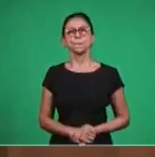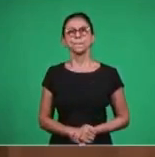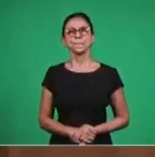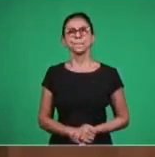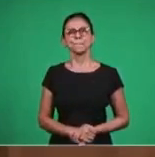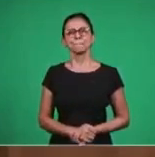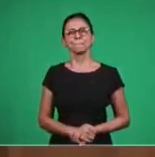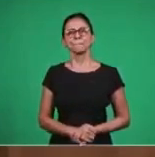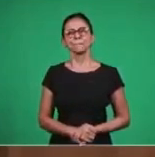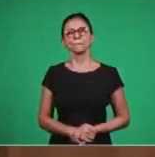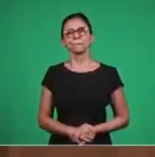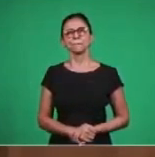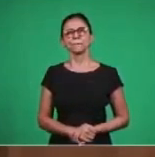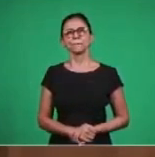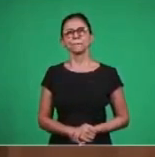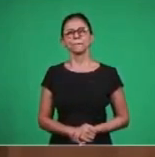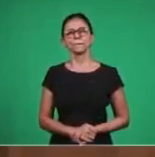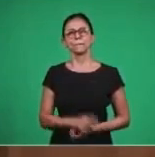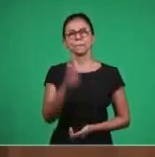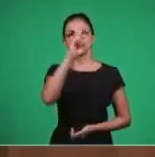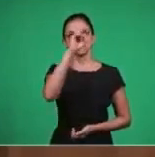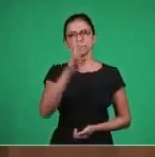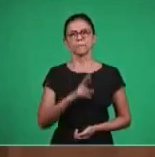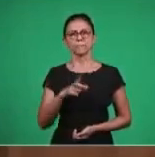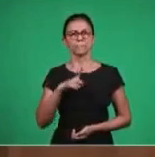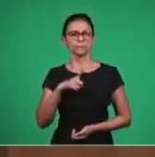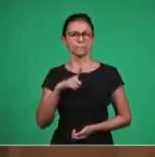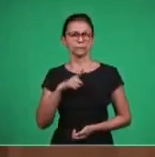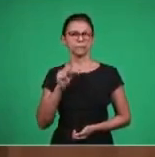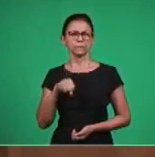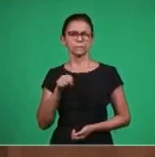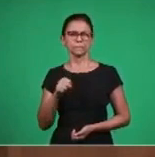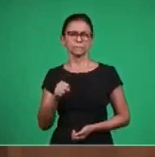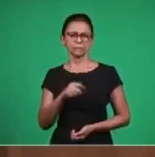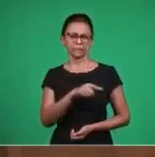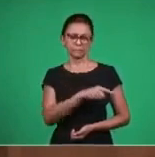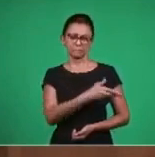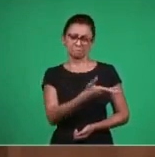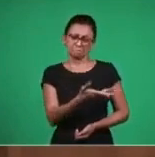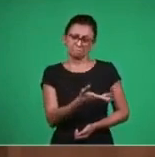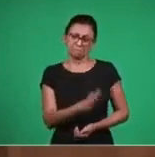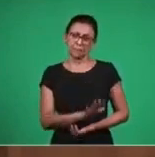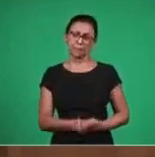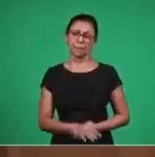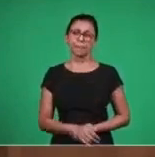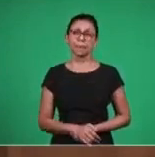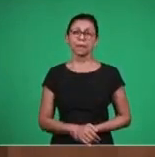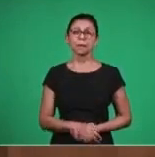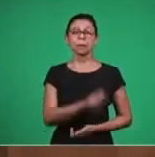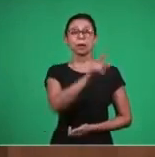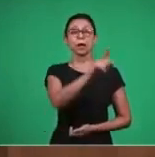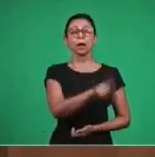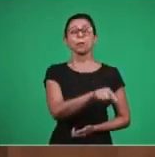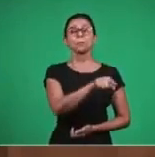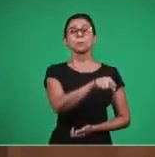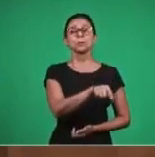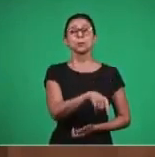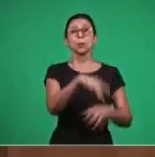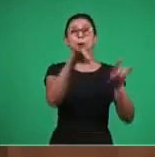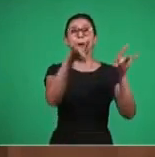A person have, it is human reason there. But now I ask you, did they leave